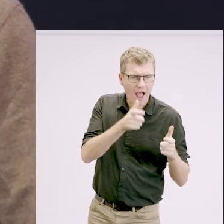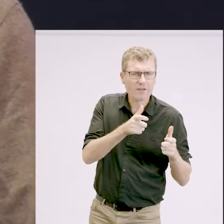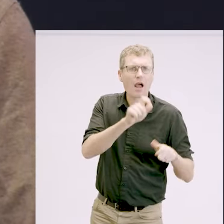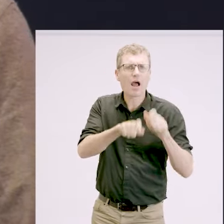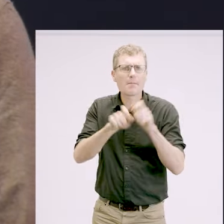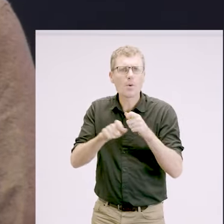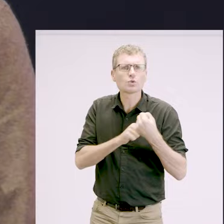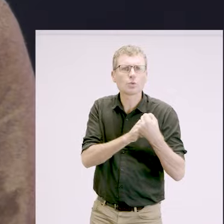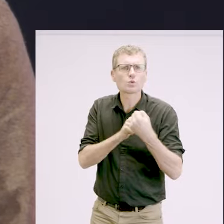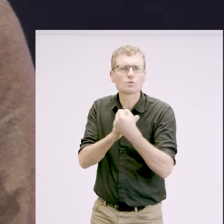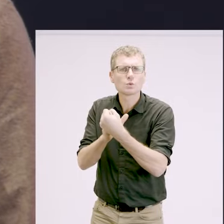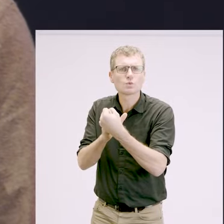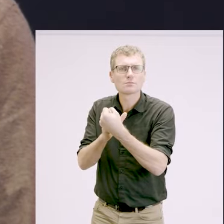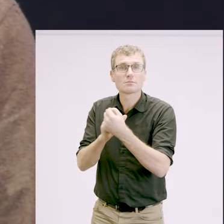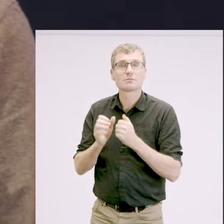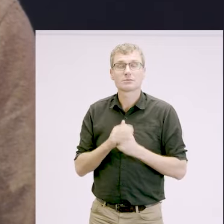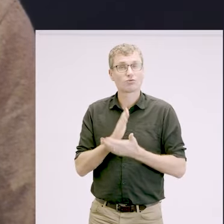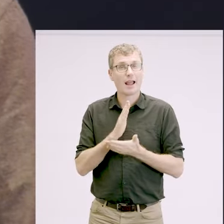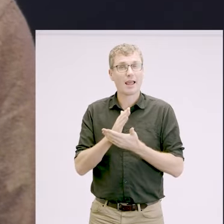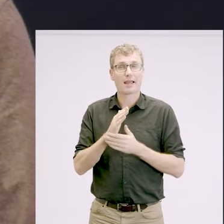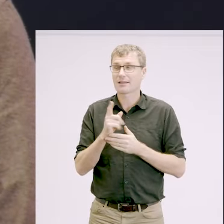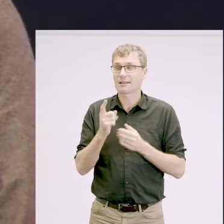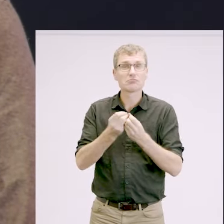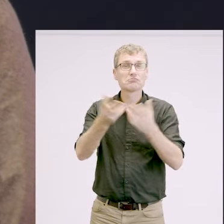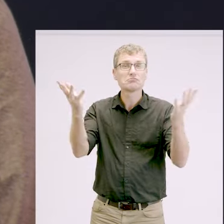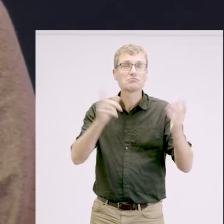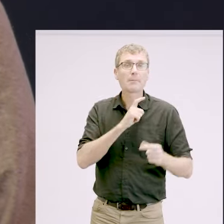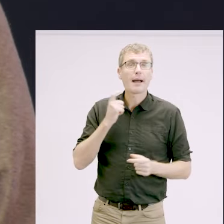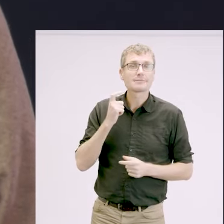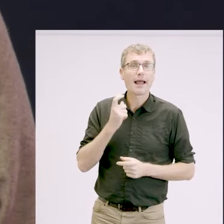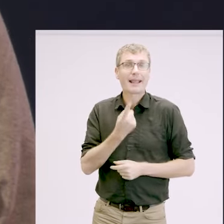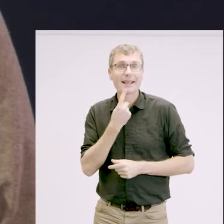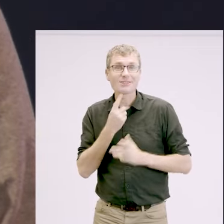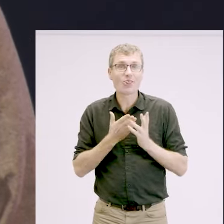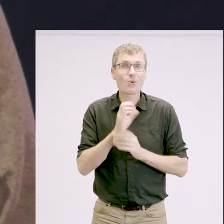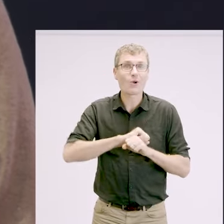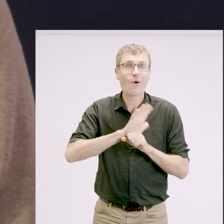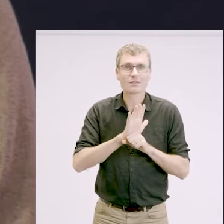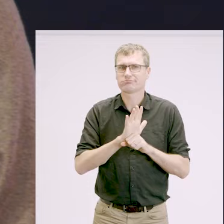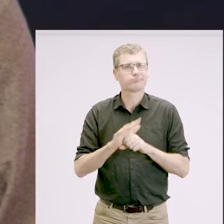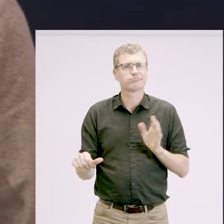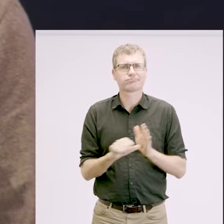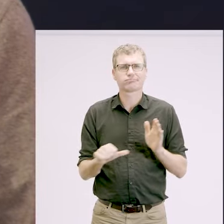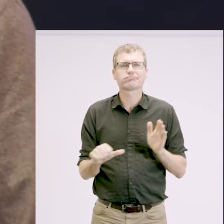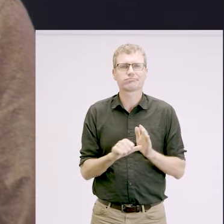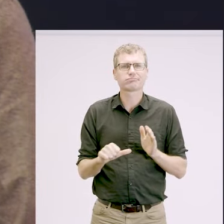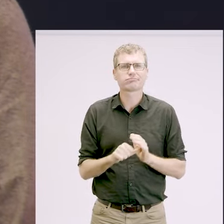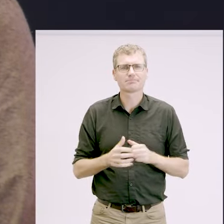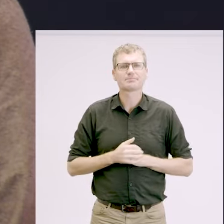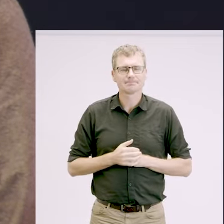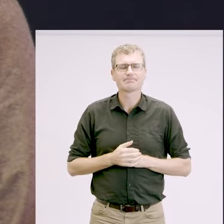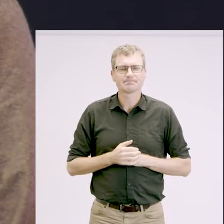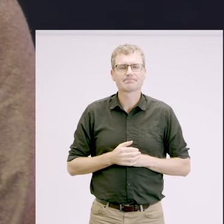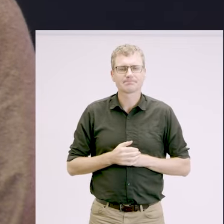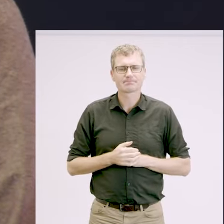challenged, right? I don't know a single pastor who thought COVID was easy. No big deal, right? I think